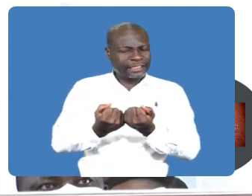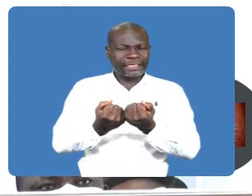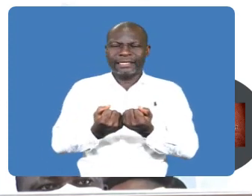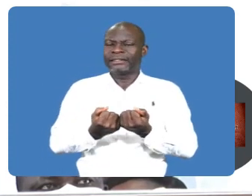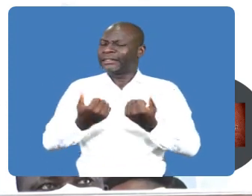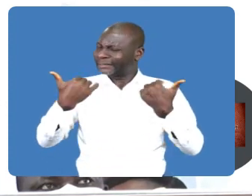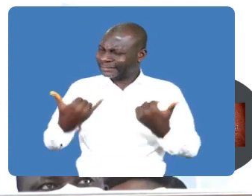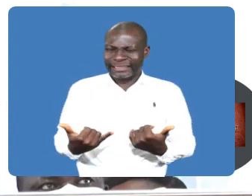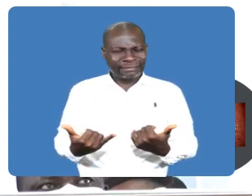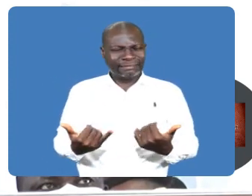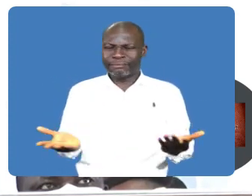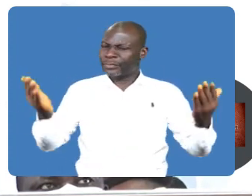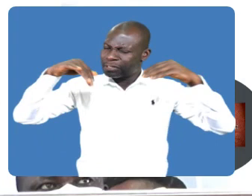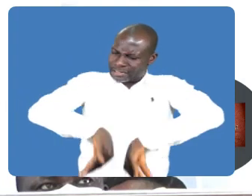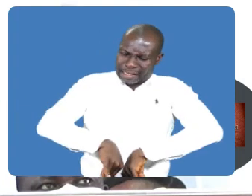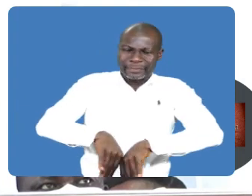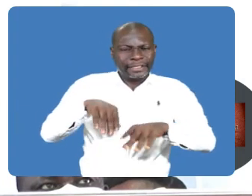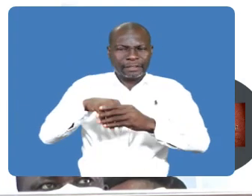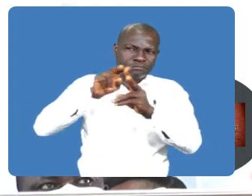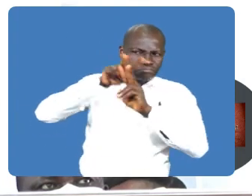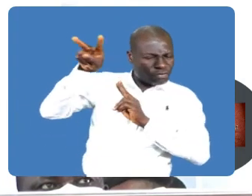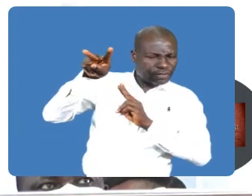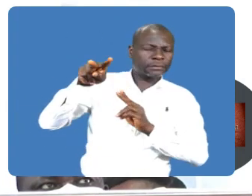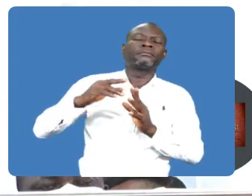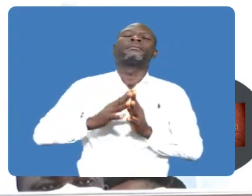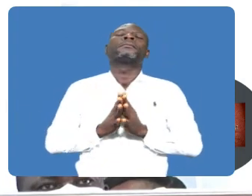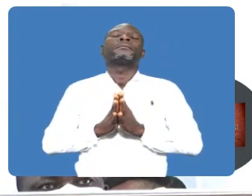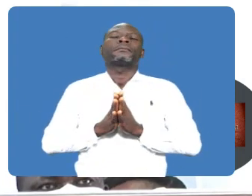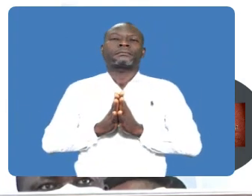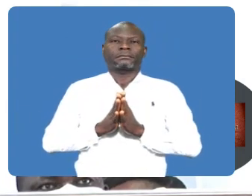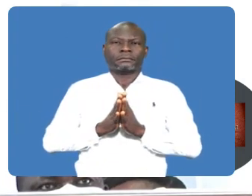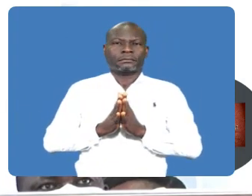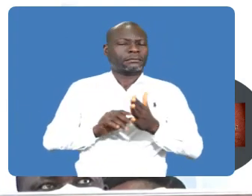society have fallen prey to these false prophets.